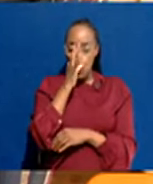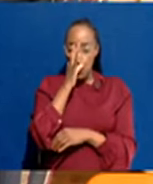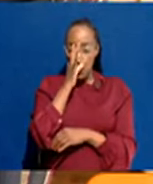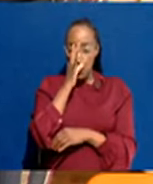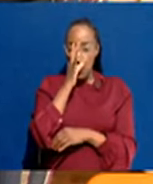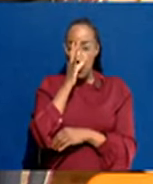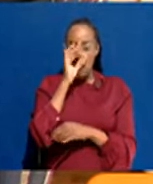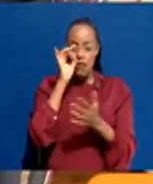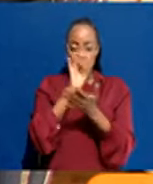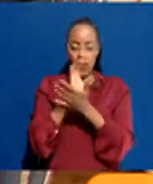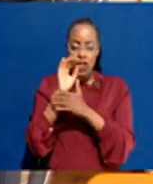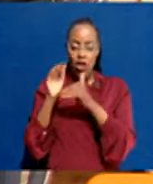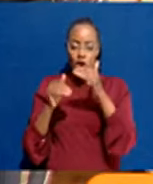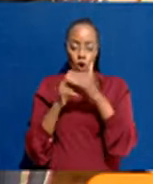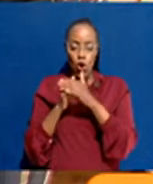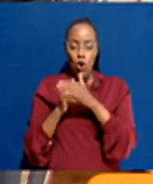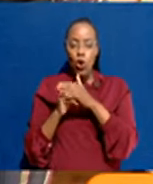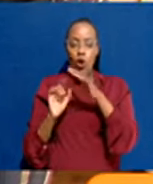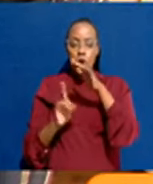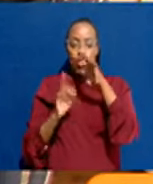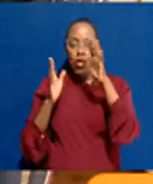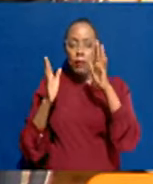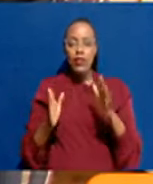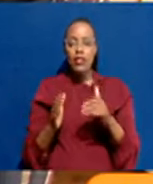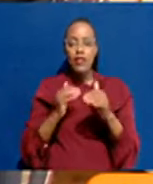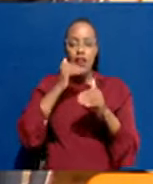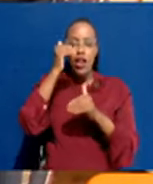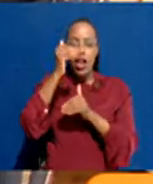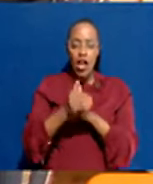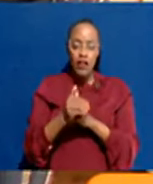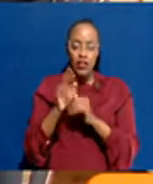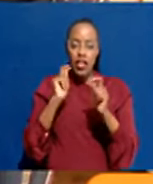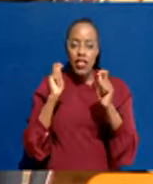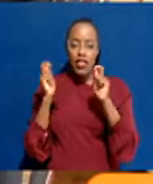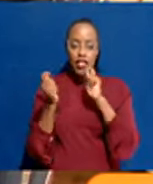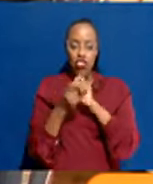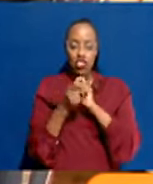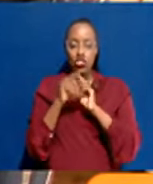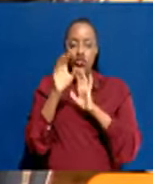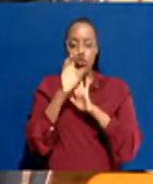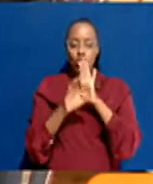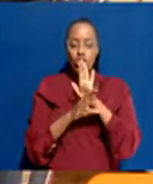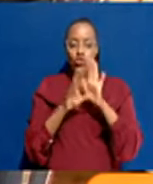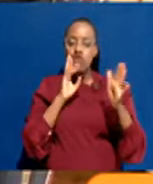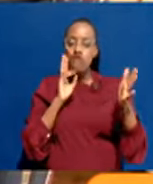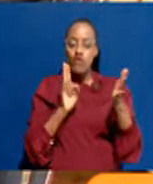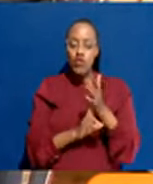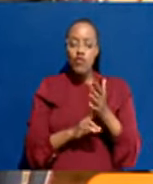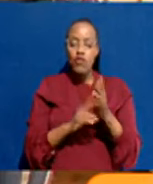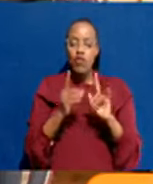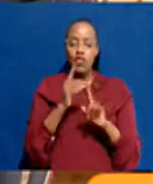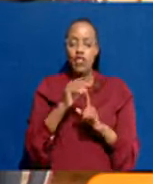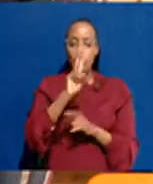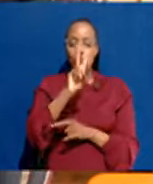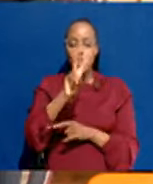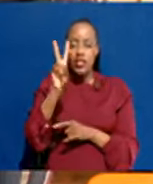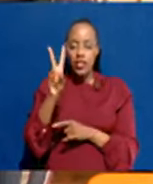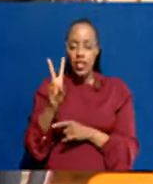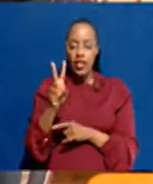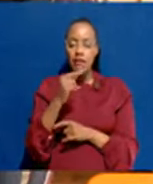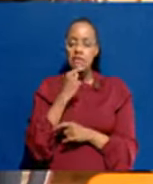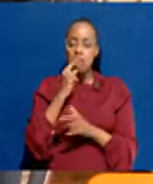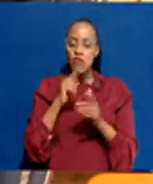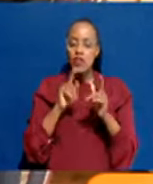the entire cabinet. Yes, after the referendum results. You know, the 22nd of November. I'll tell you